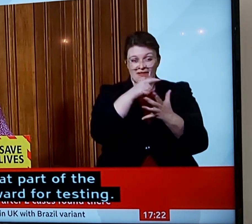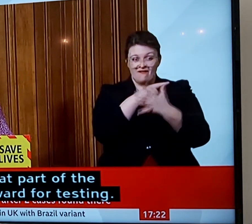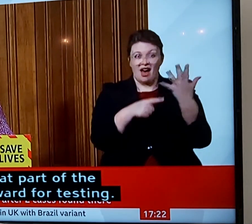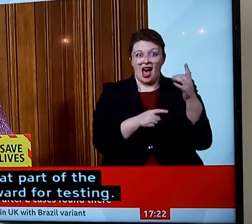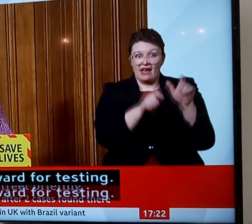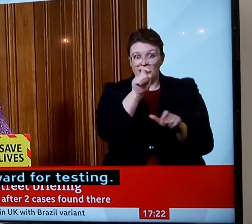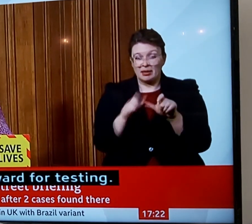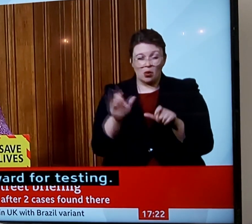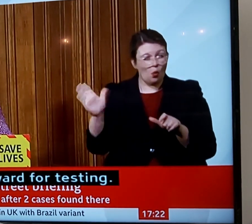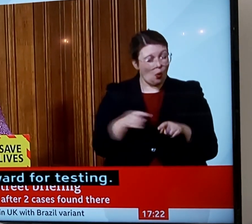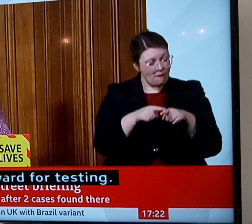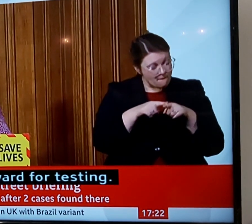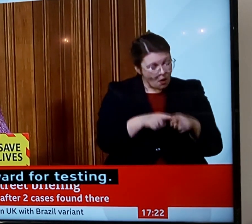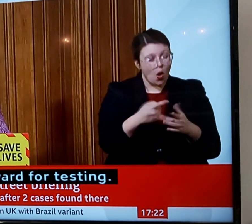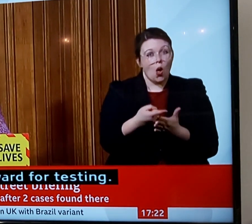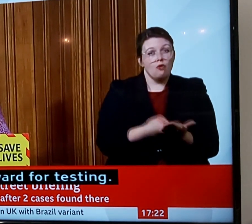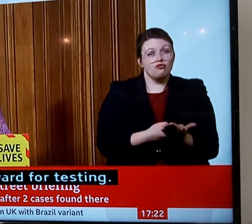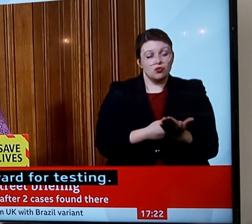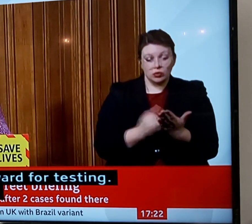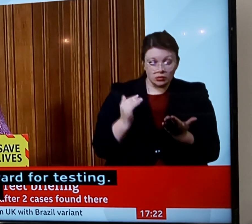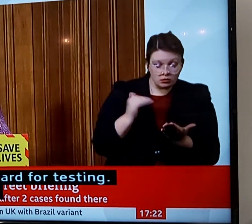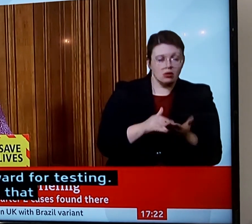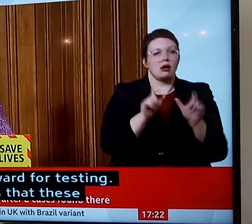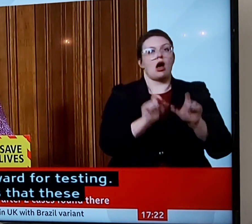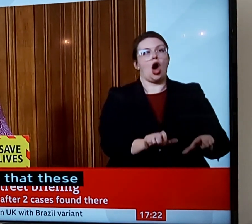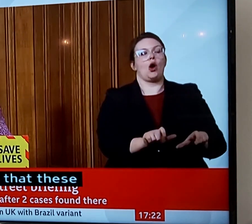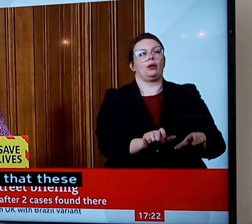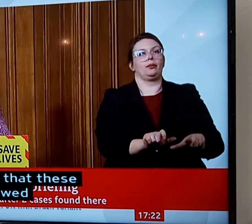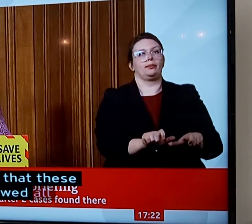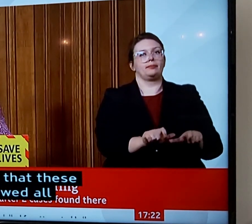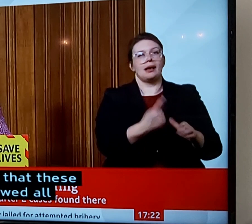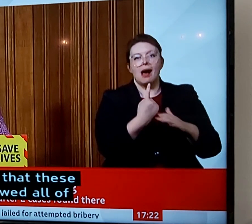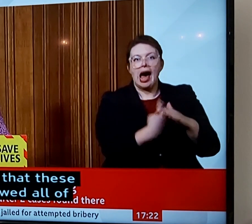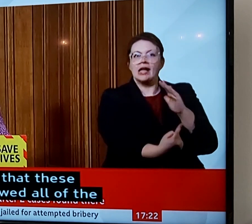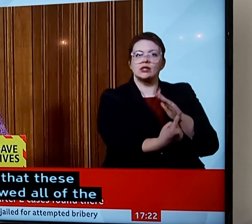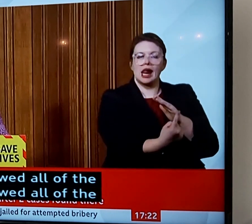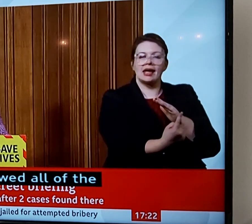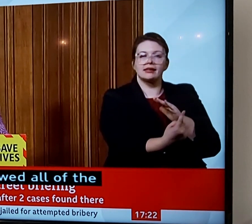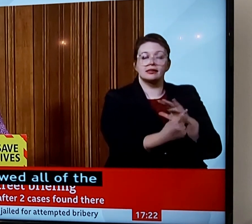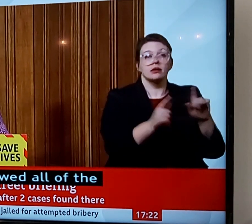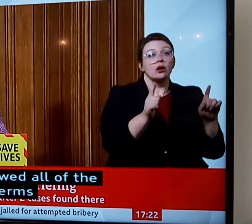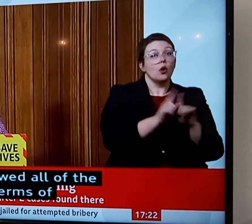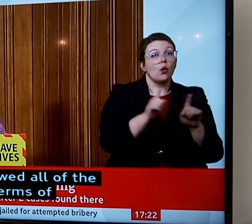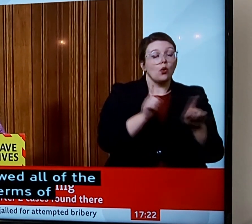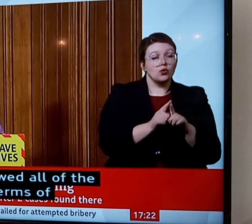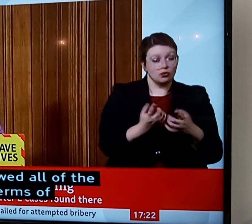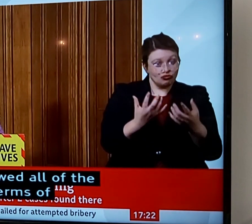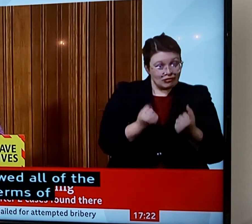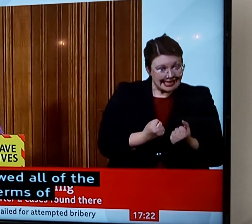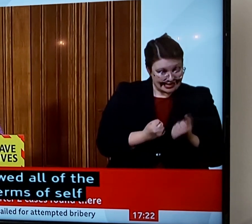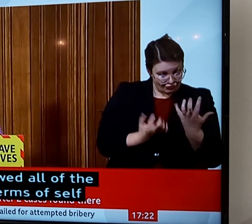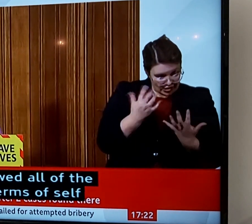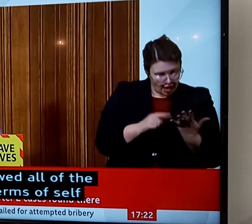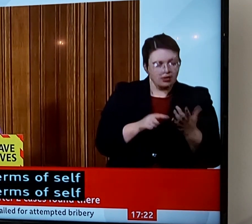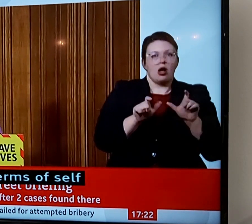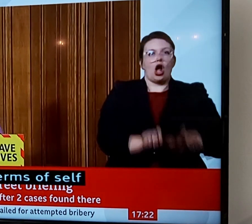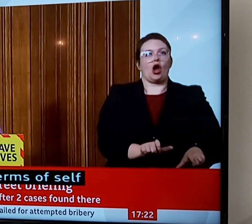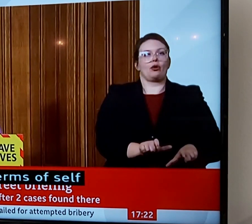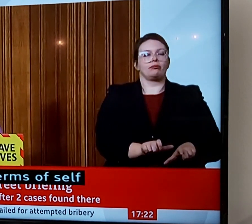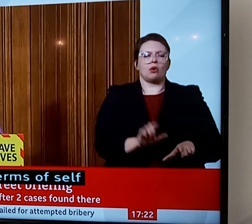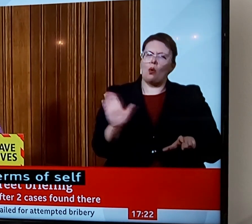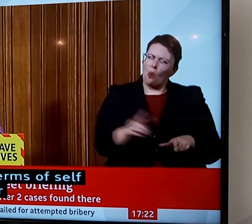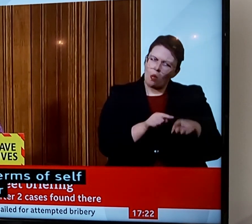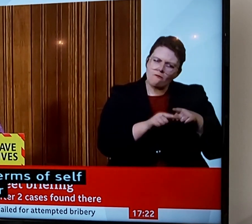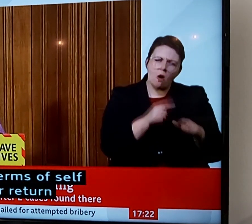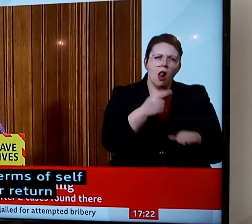in terms of self-isolation, both on their return from the UK, but also after they've received positive test results and developed